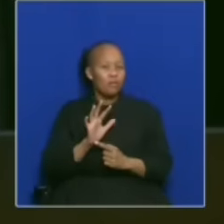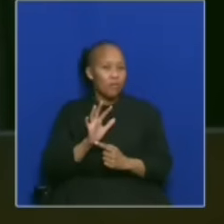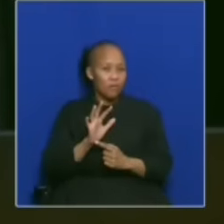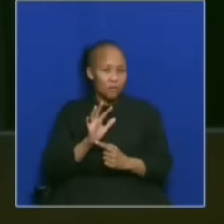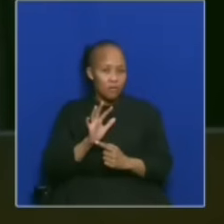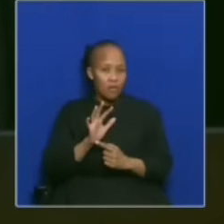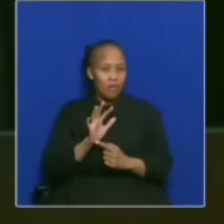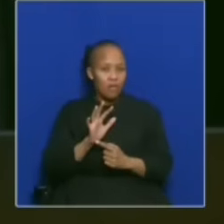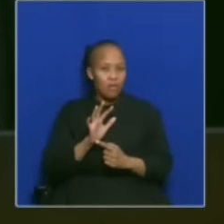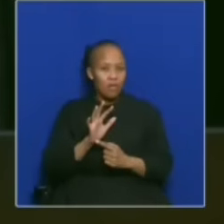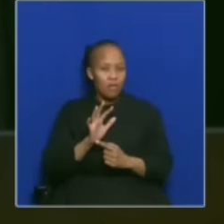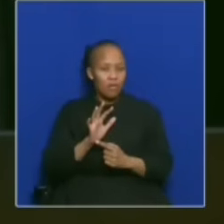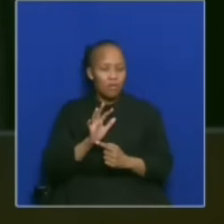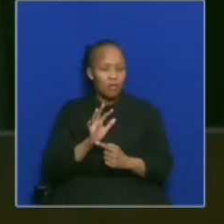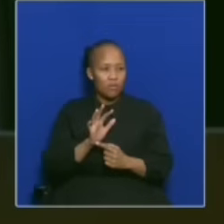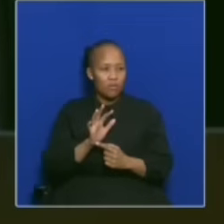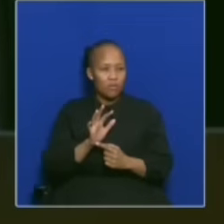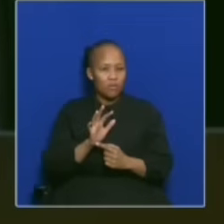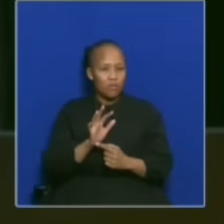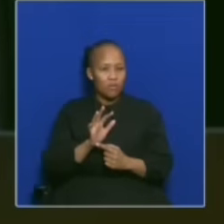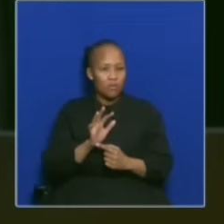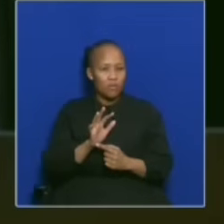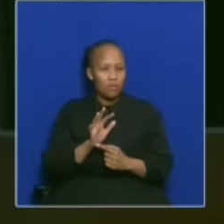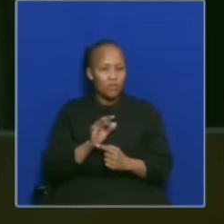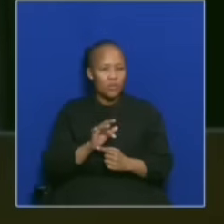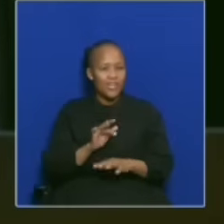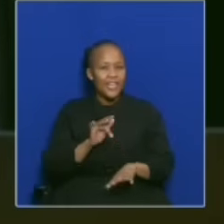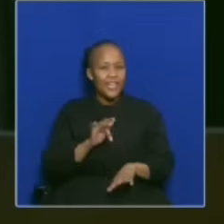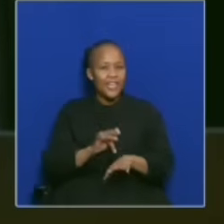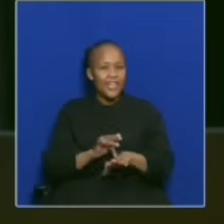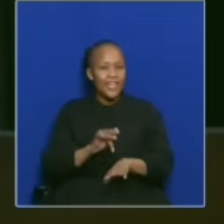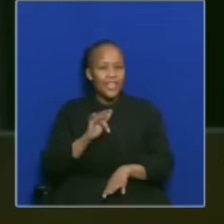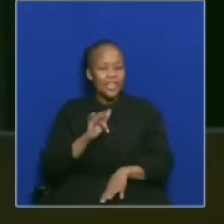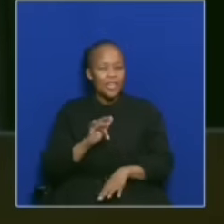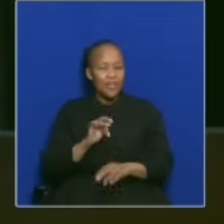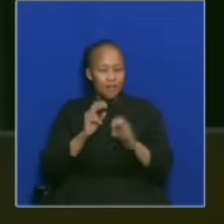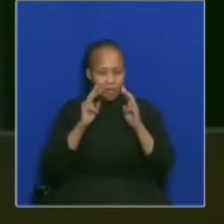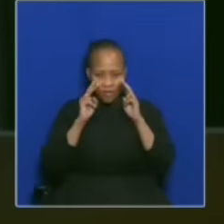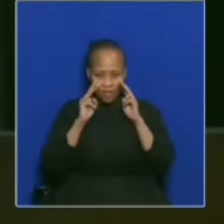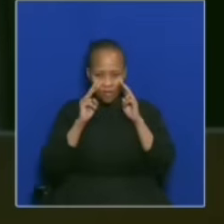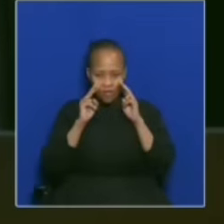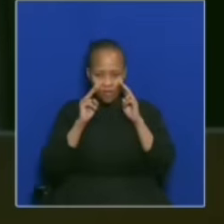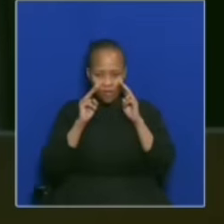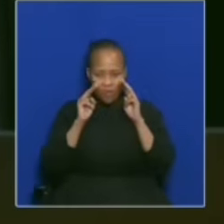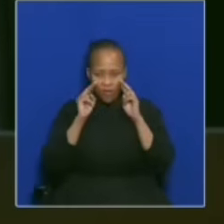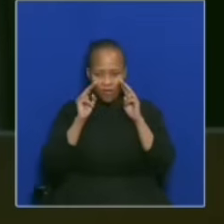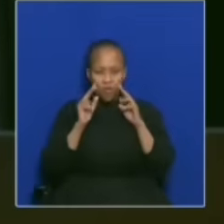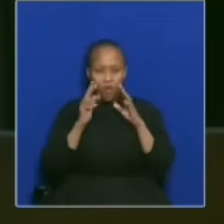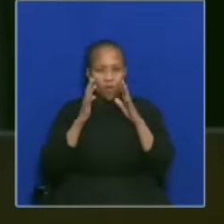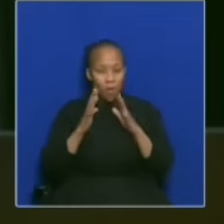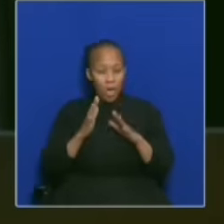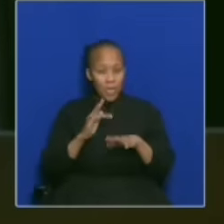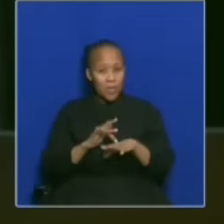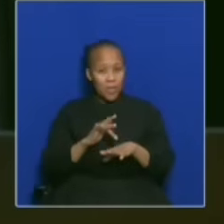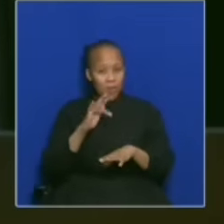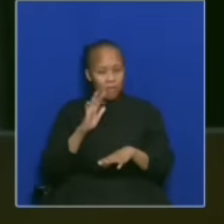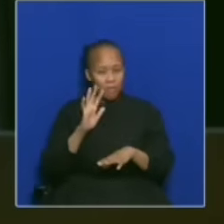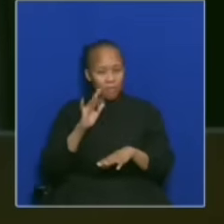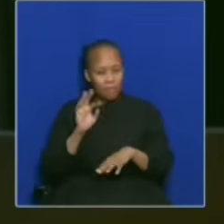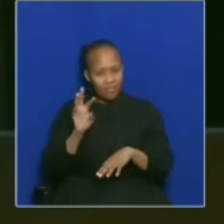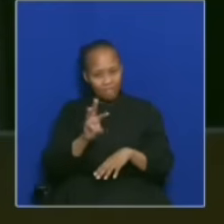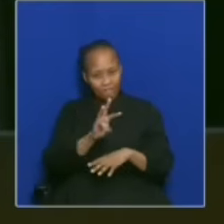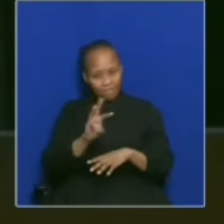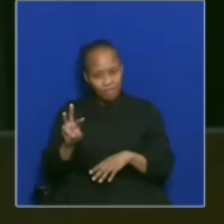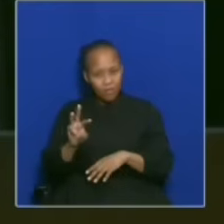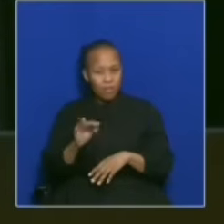warn sensitive viewers that something like that is going to appear on screen. Because